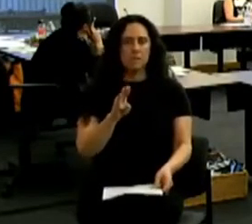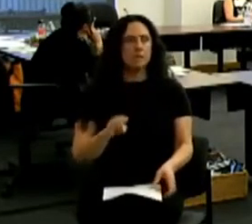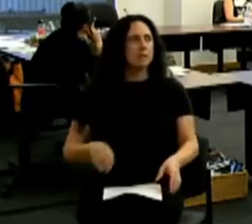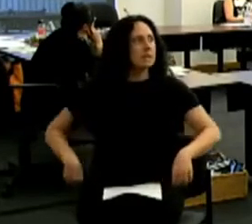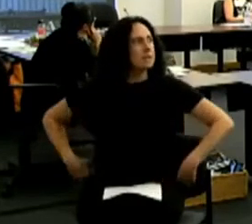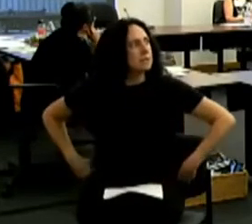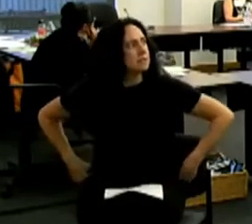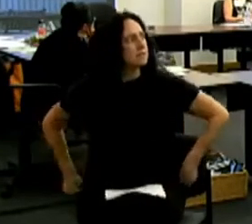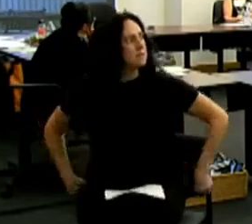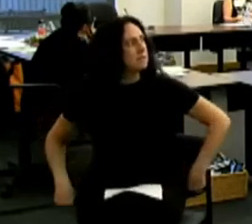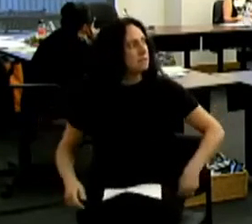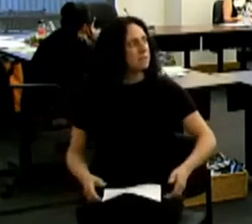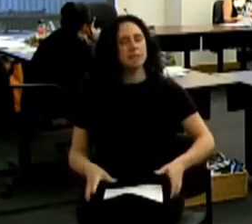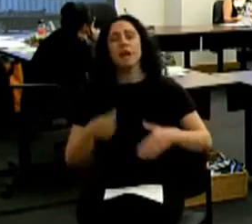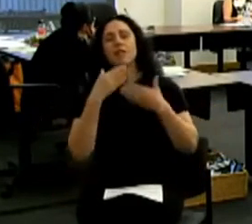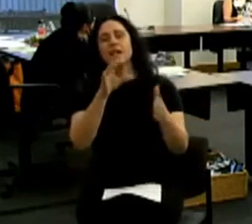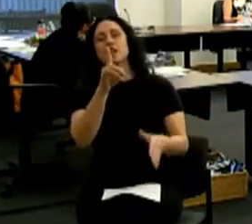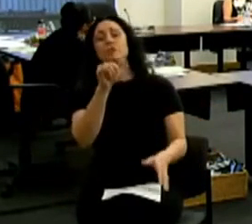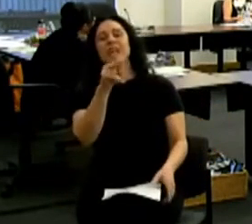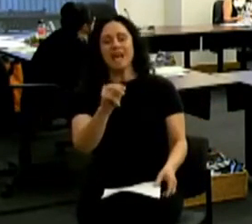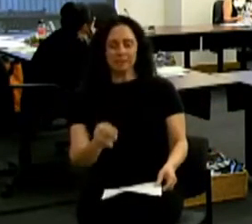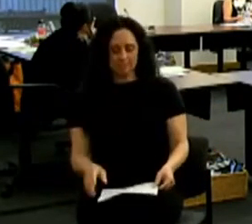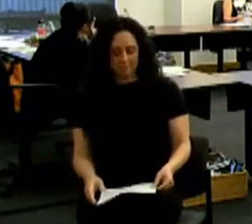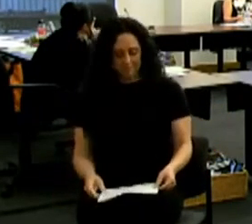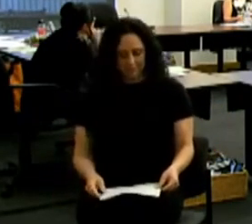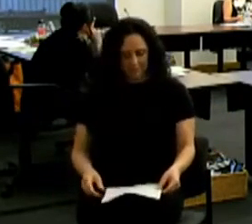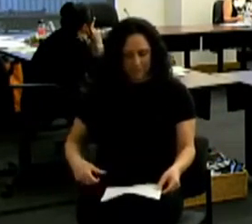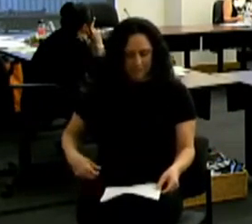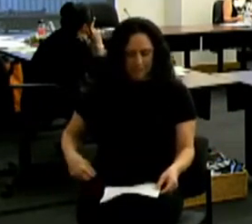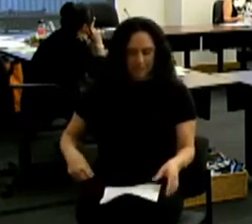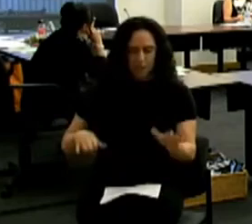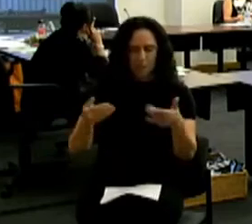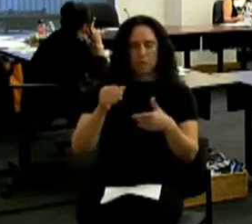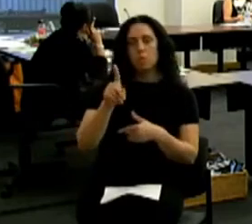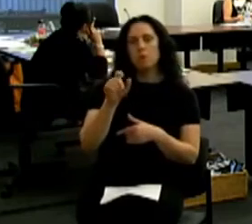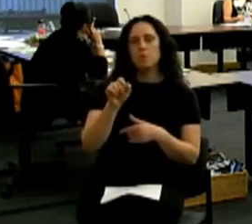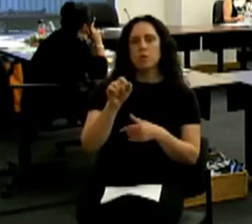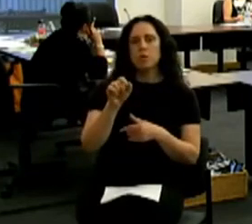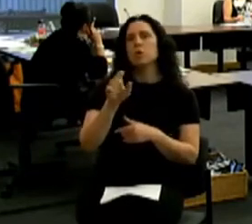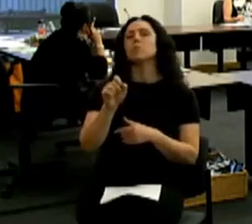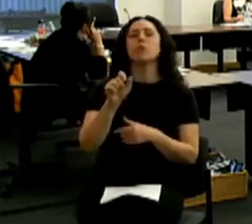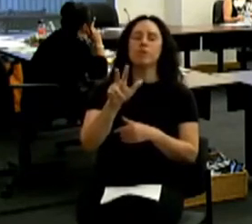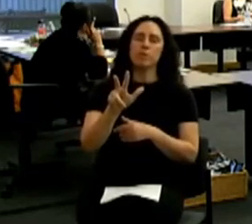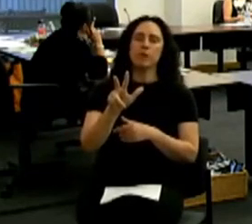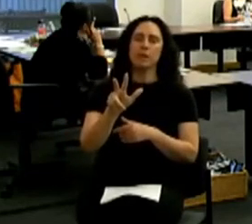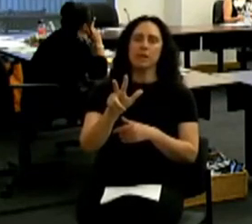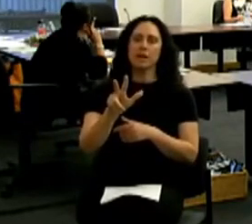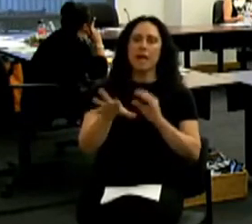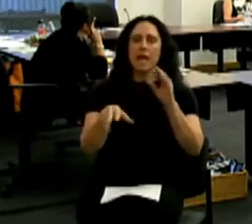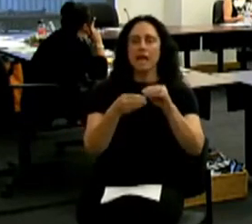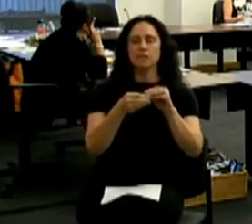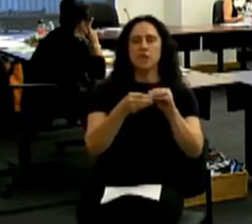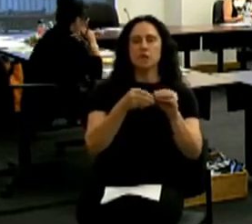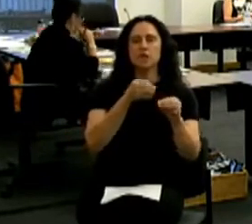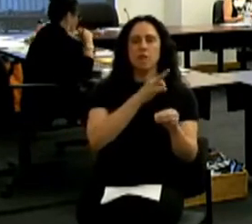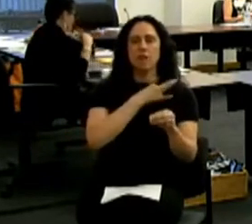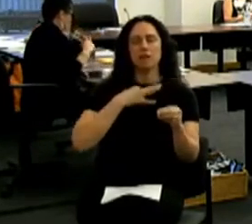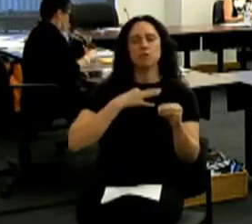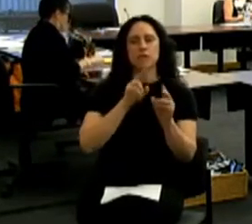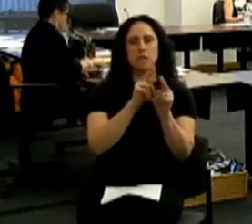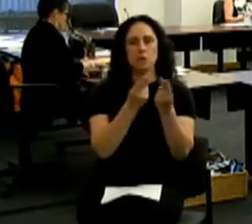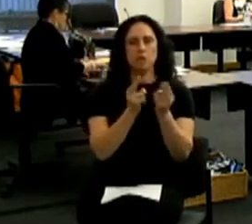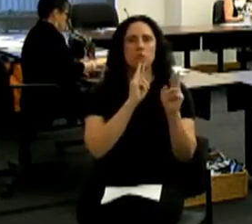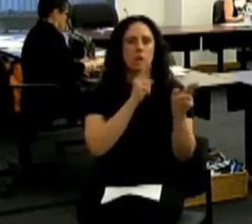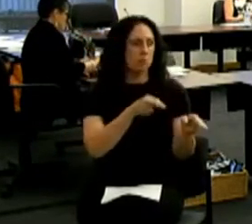you, Dan. You're welcome. You're welcome. 1.4.3, Adjunct Faculty Union